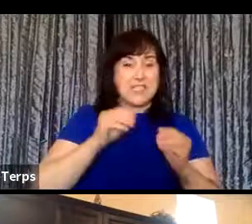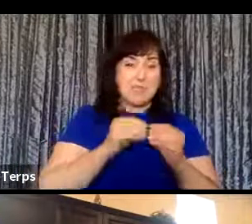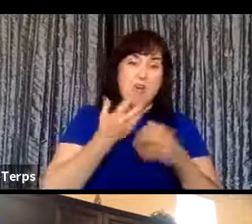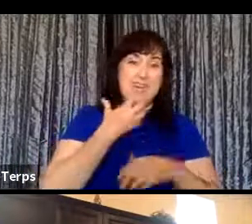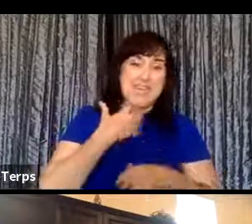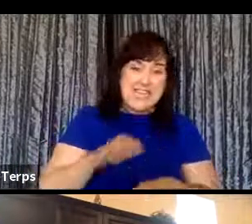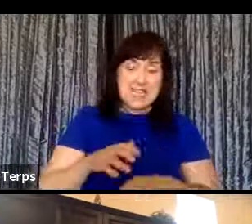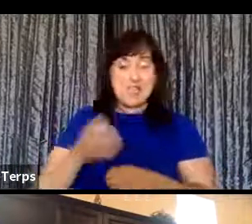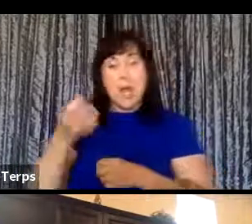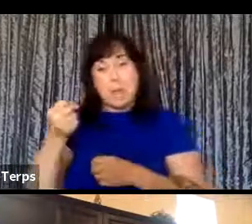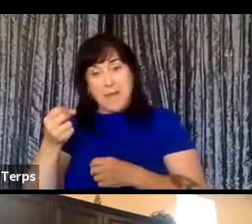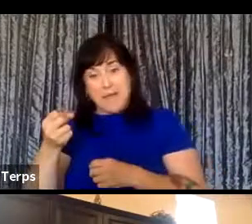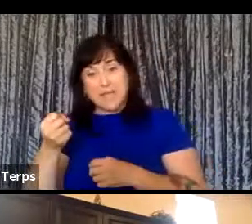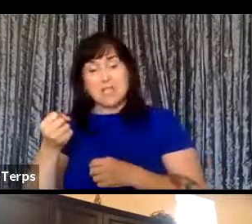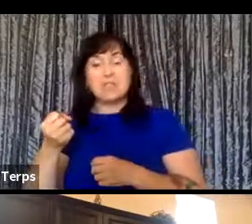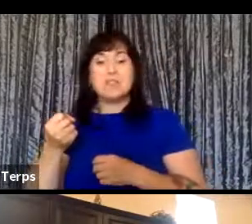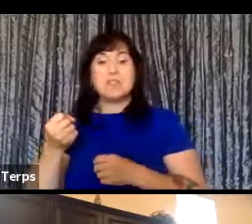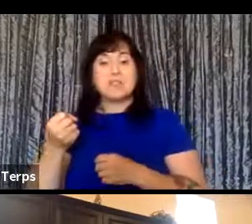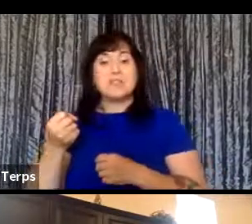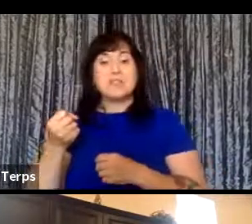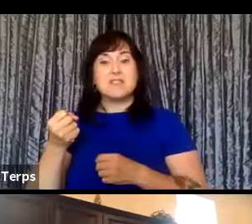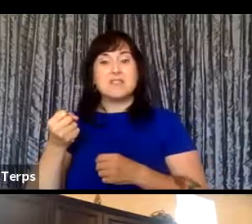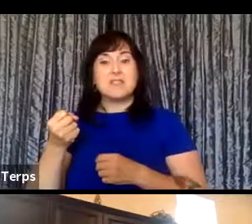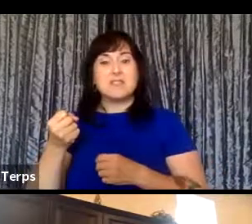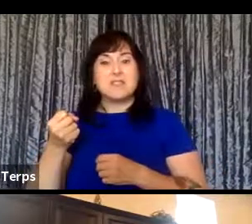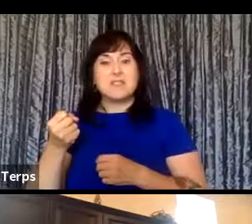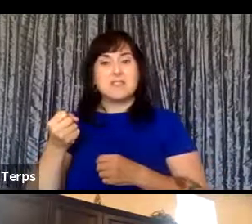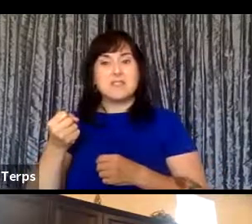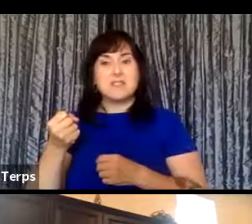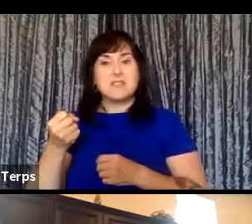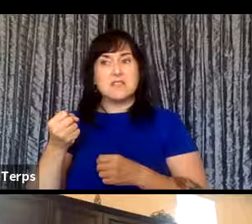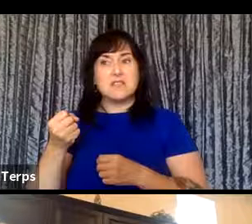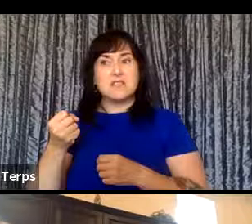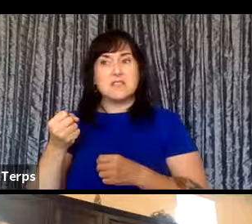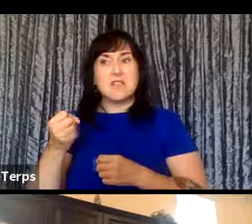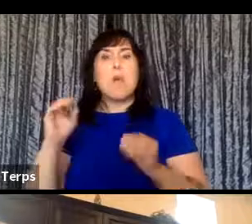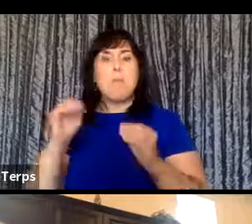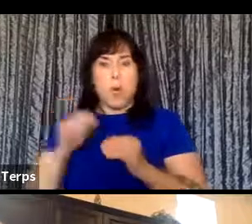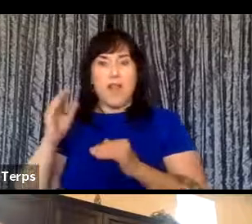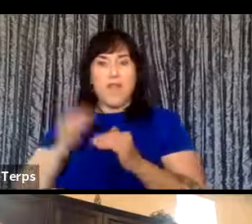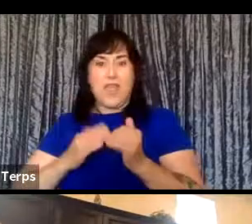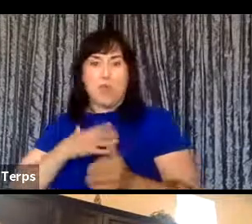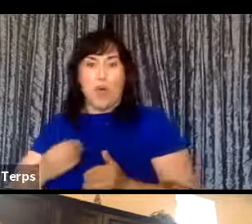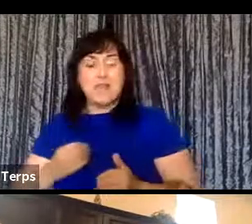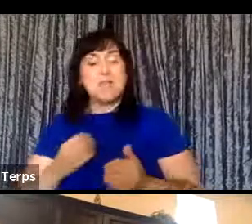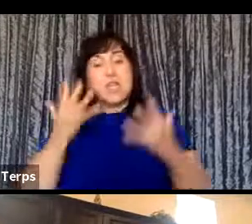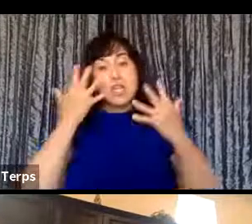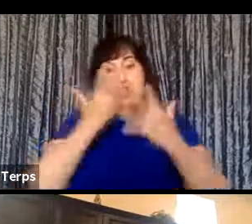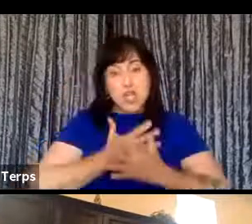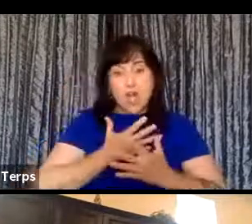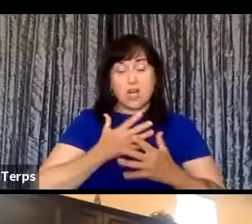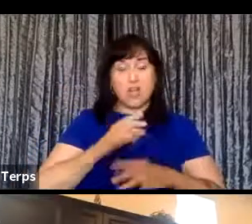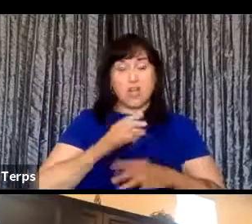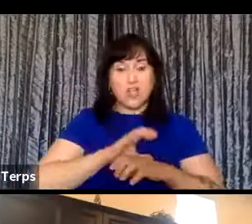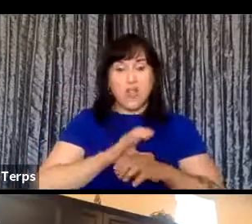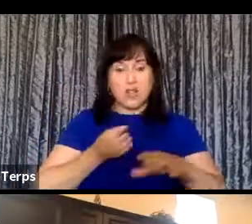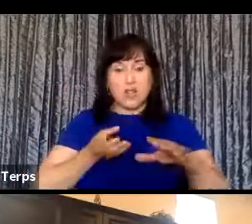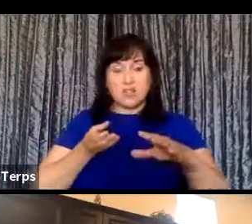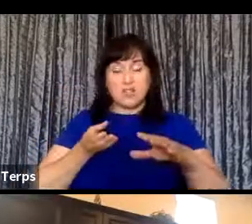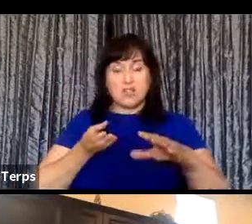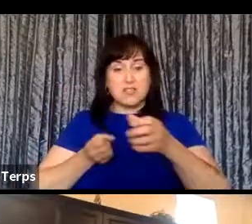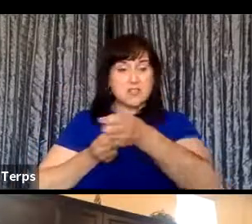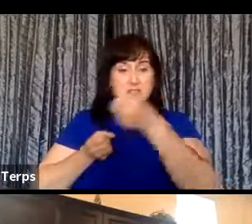and similarly it requires a little bit more heat than white chocolate. Dark chocolate is going to go in the microwave for 45